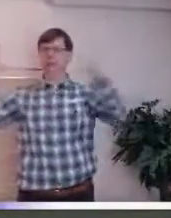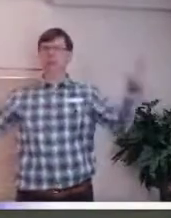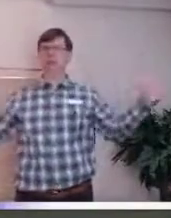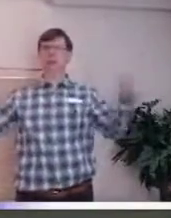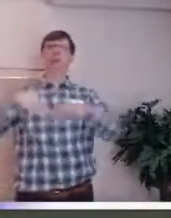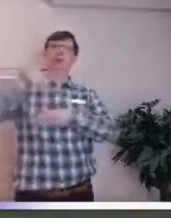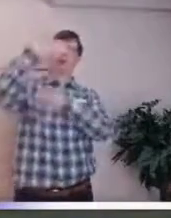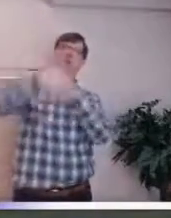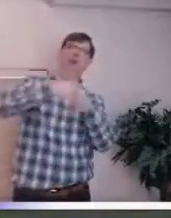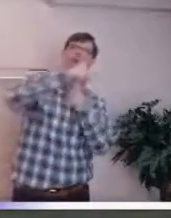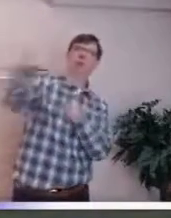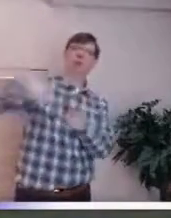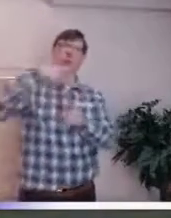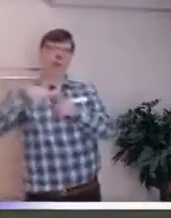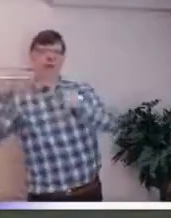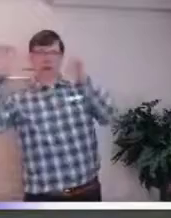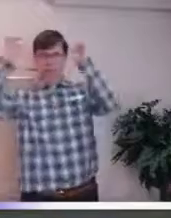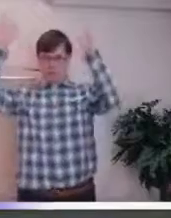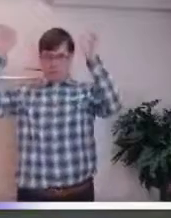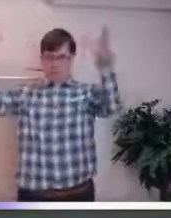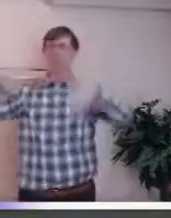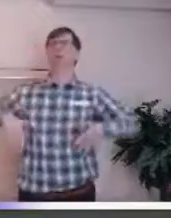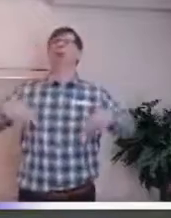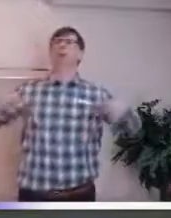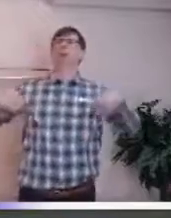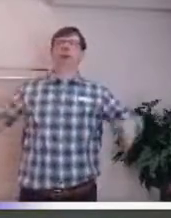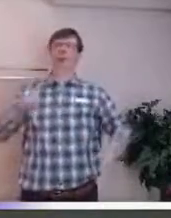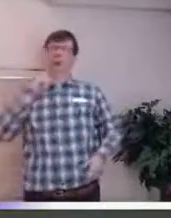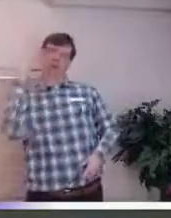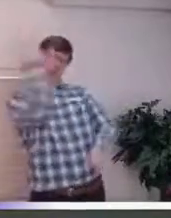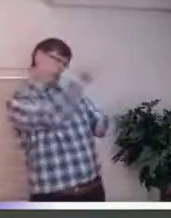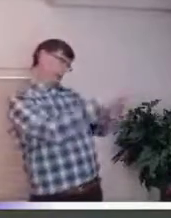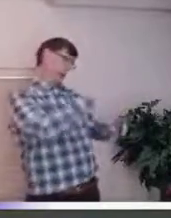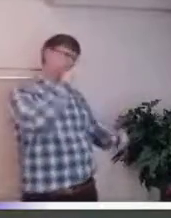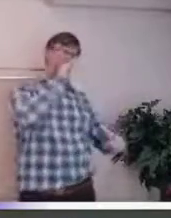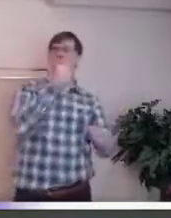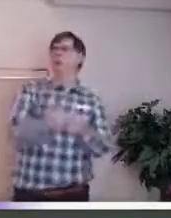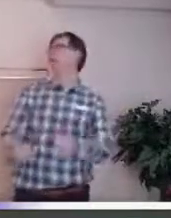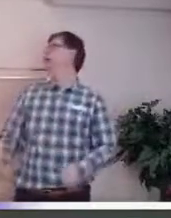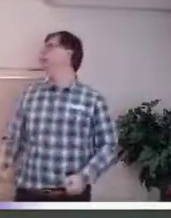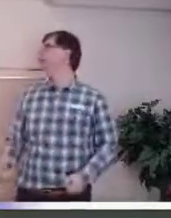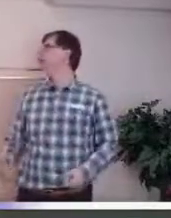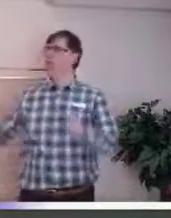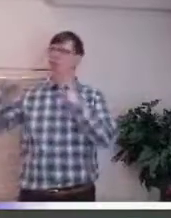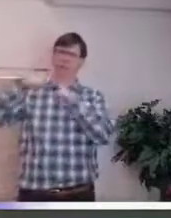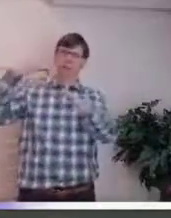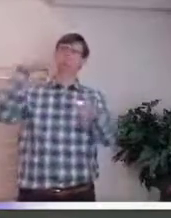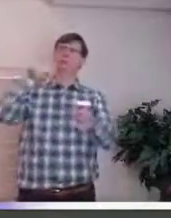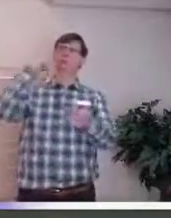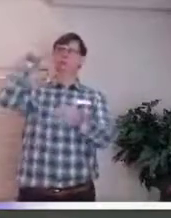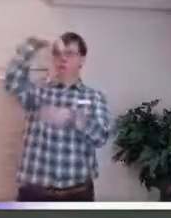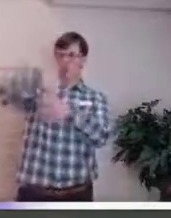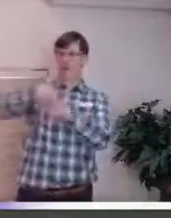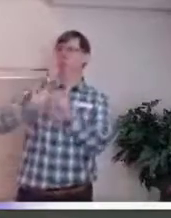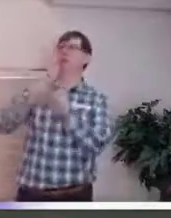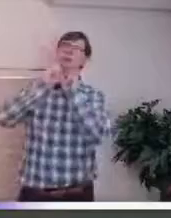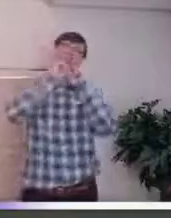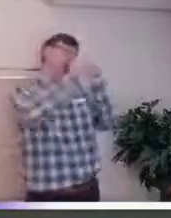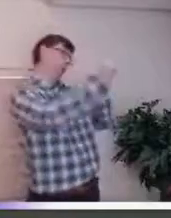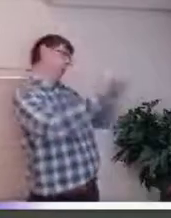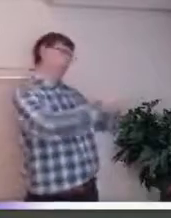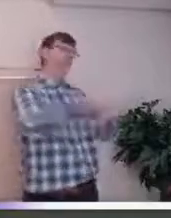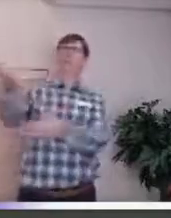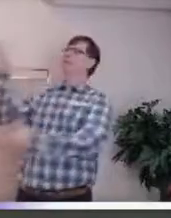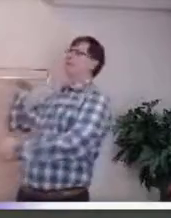out there in the wonderfulness of life. So now is my opportunity to introduce our speaker, back